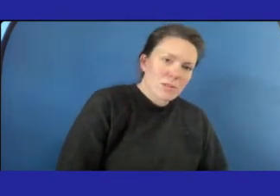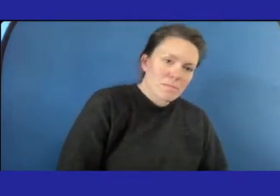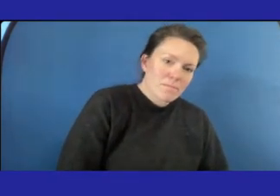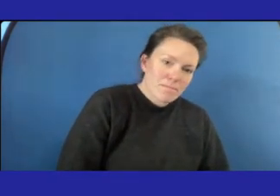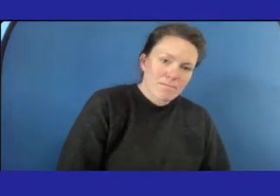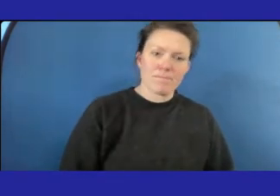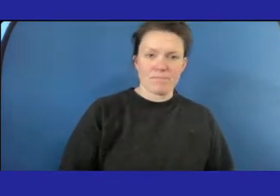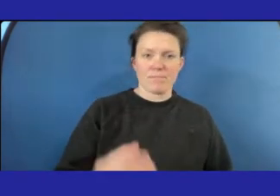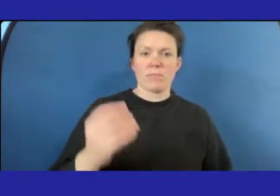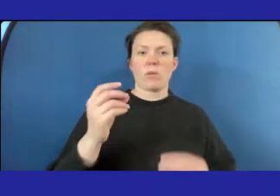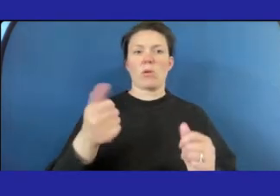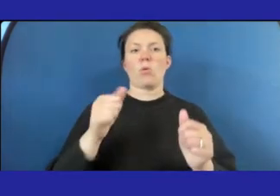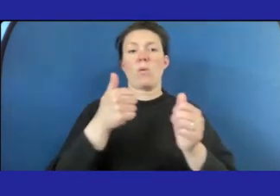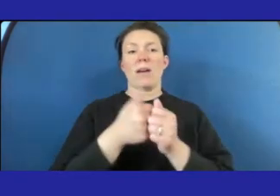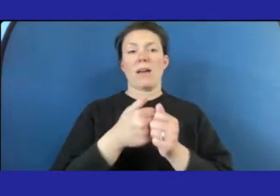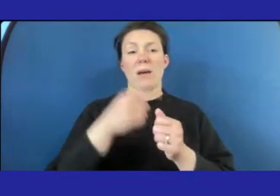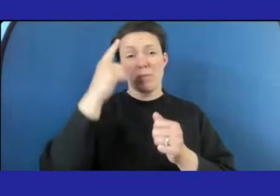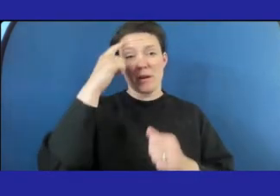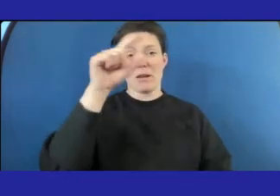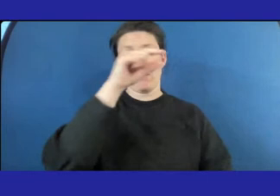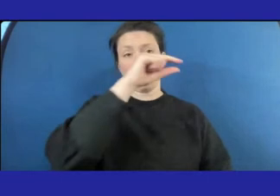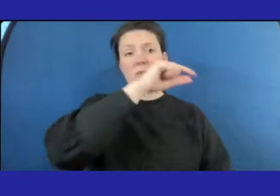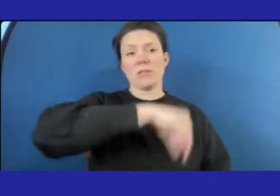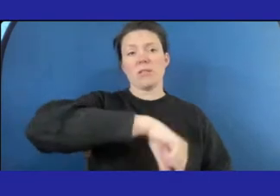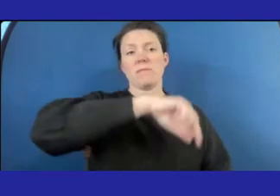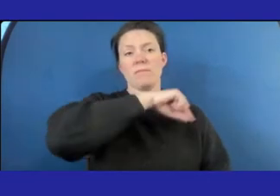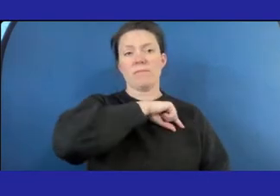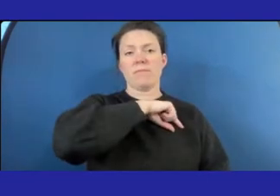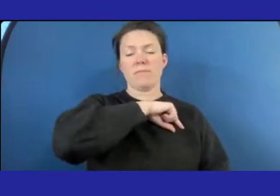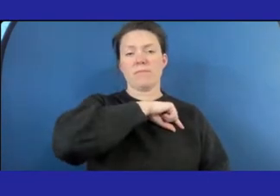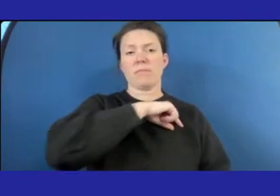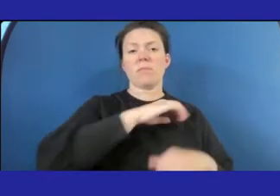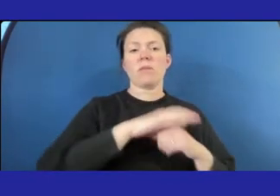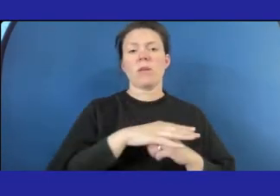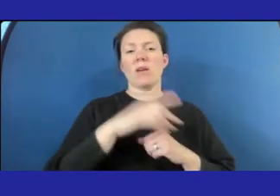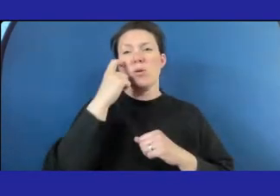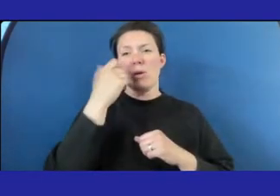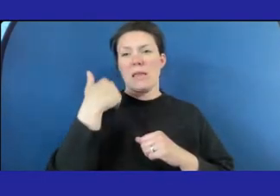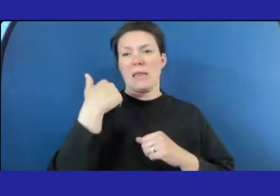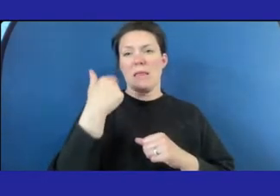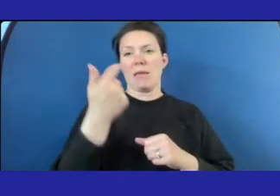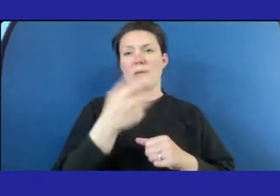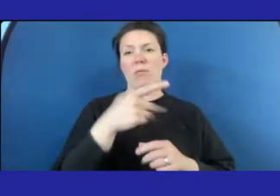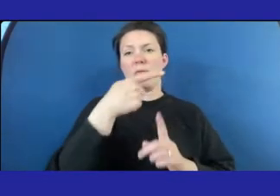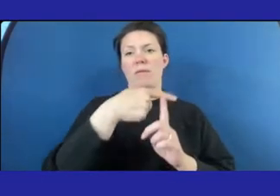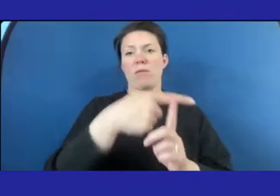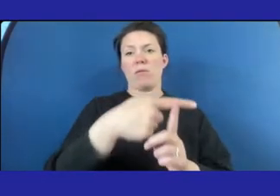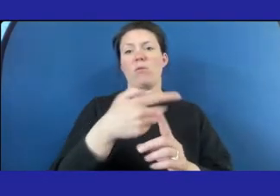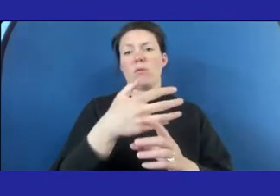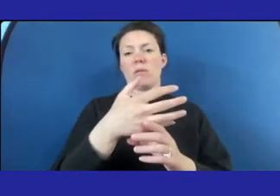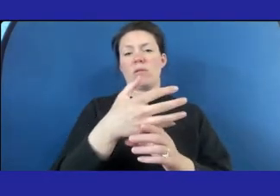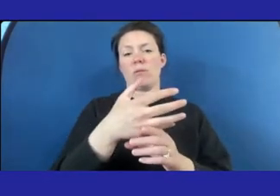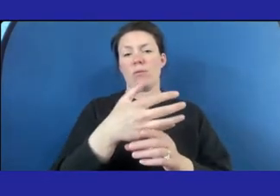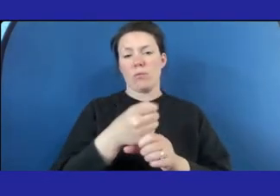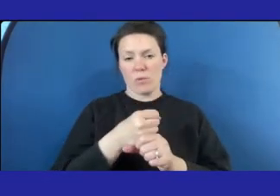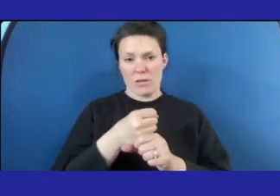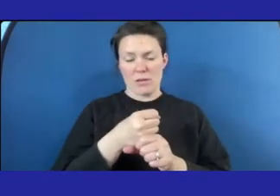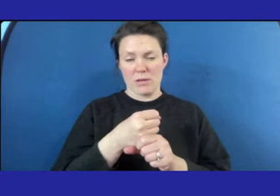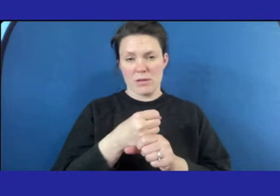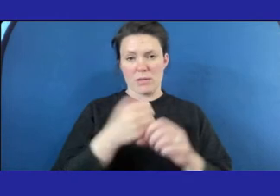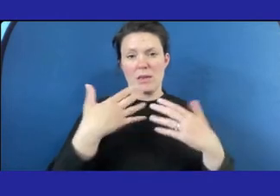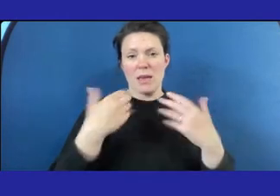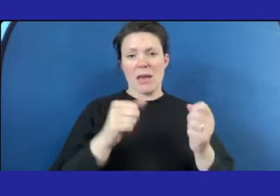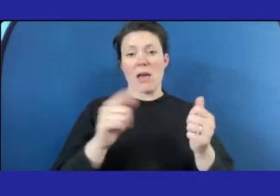Just a quick update on quality. So we recently in the last few months received our Health